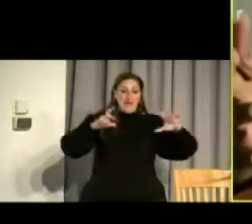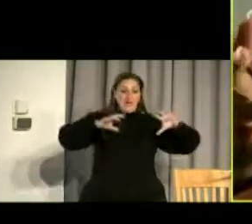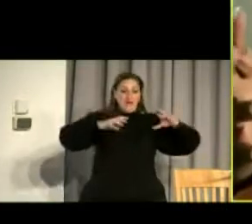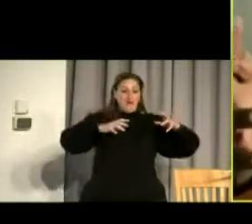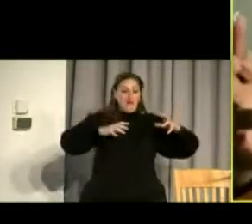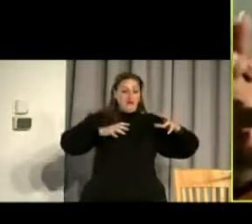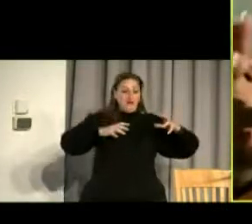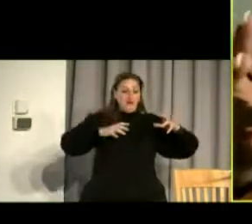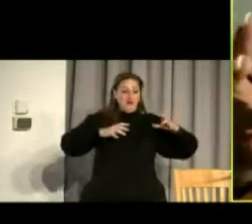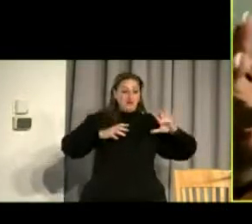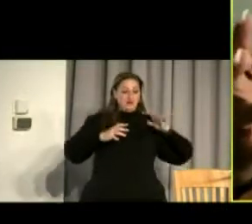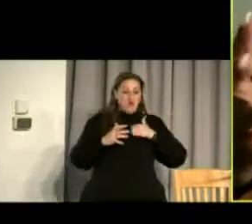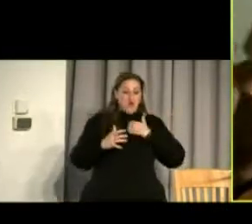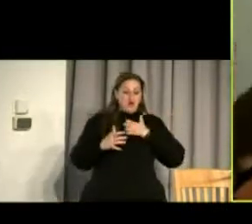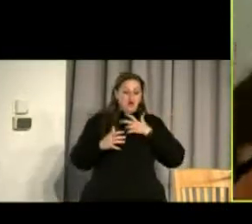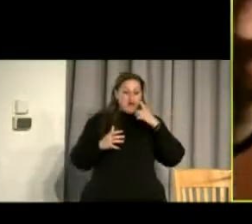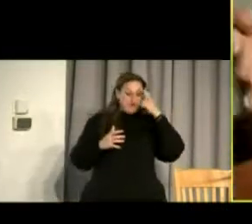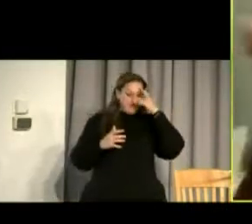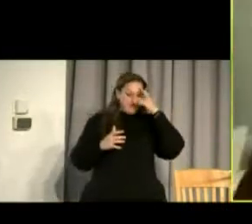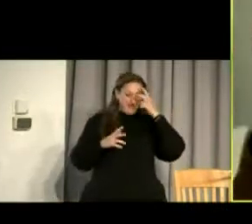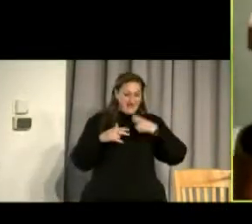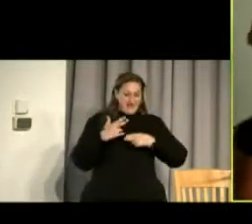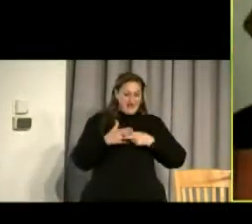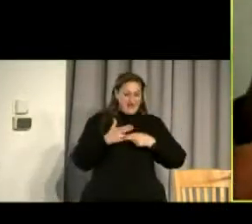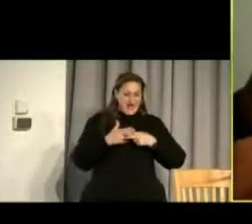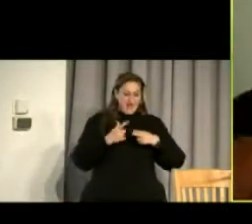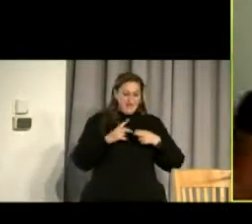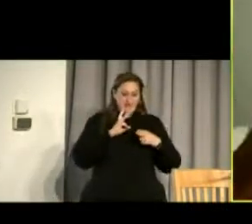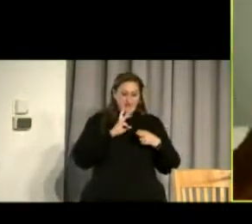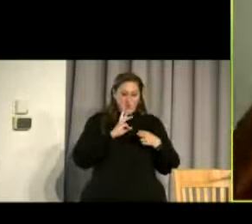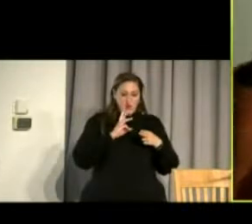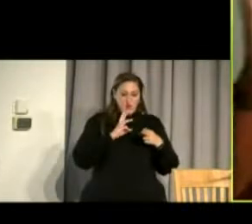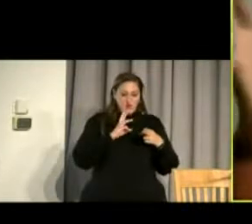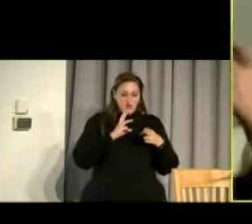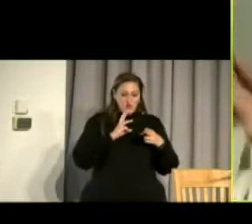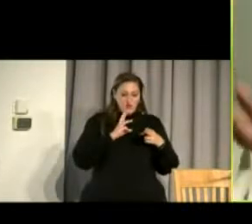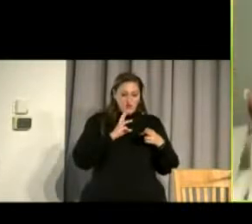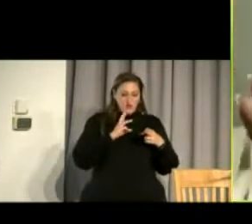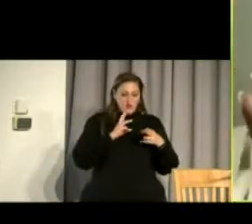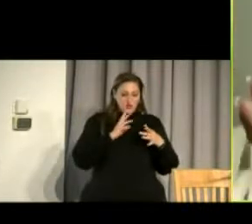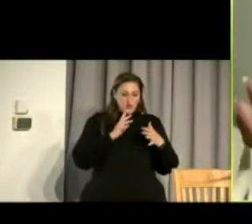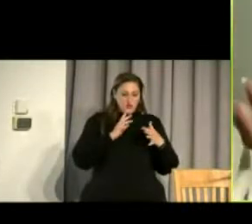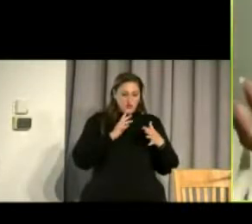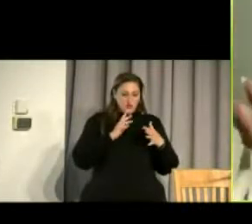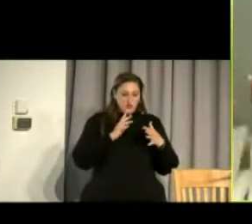bodies, the name of the bodies, the big